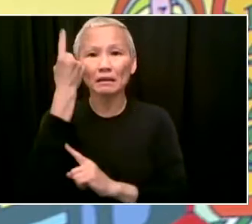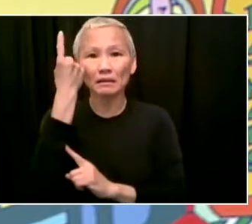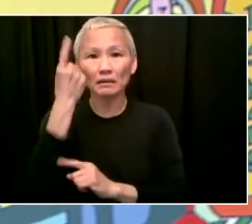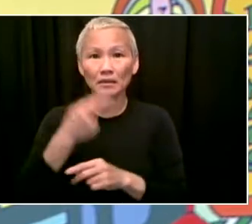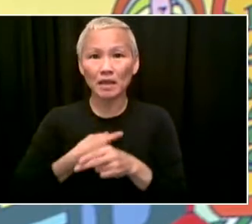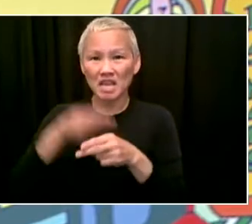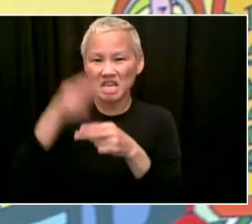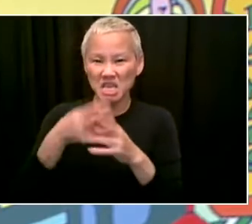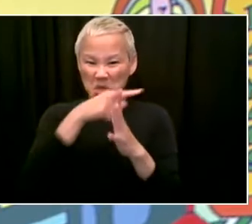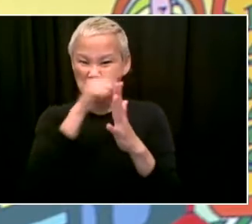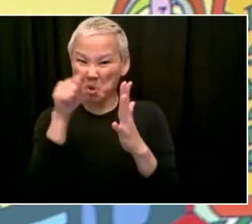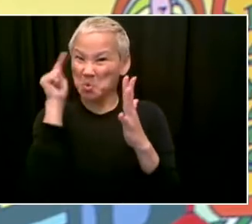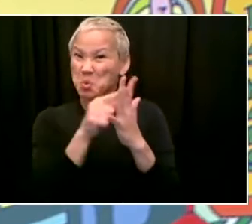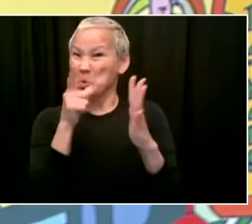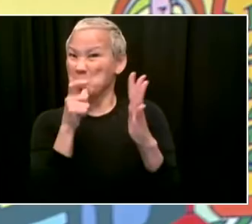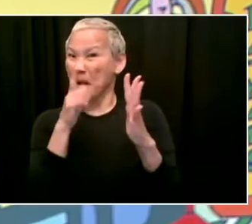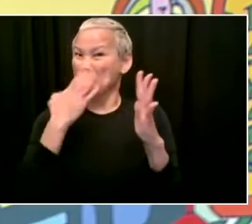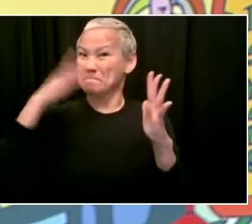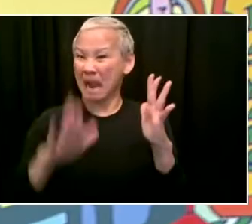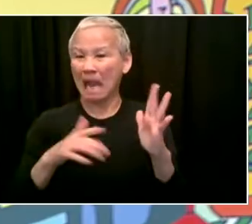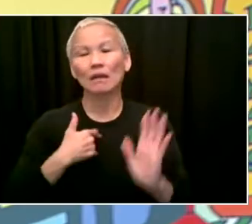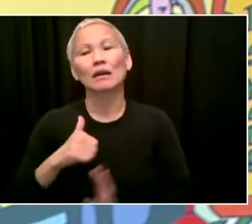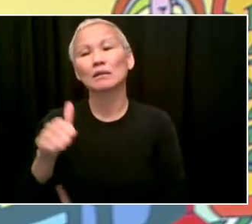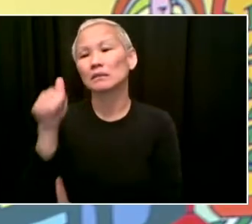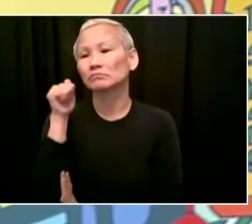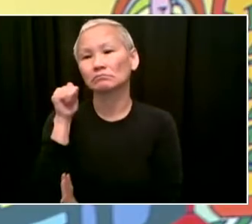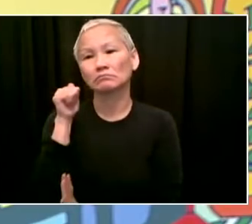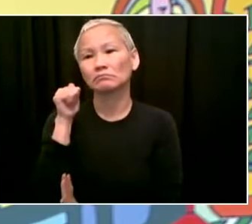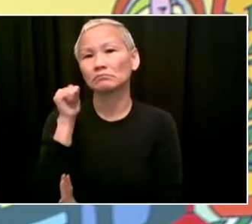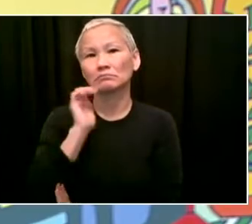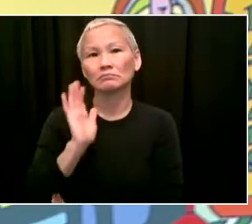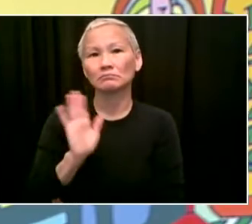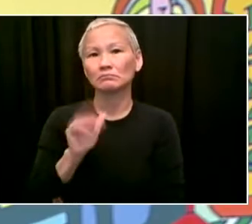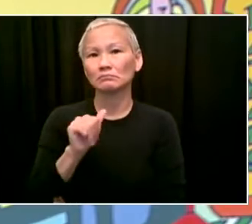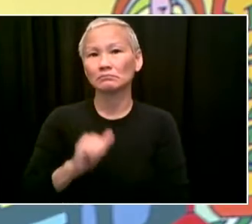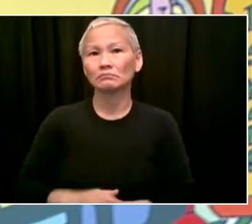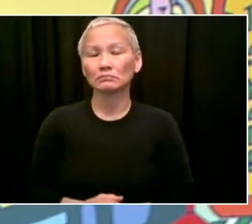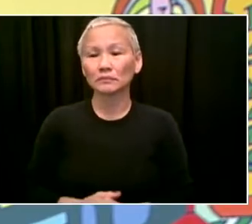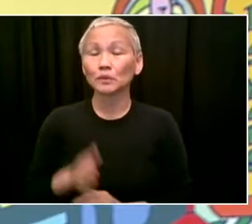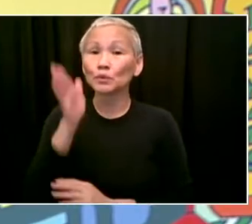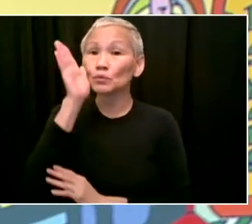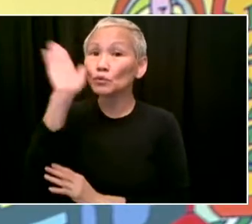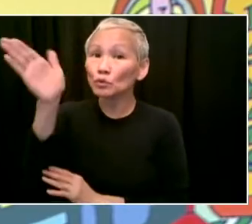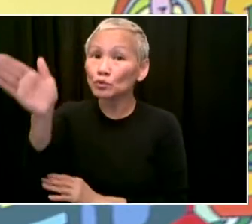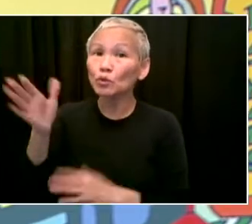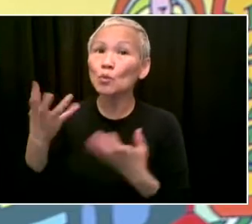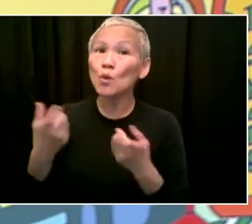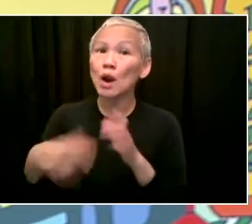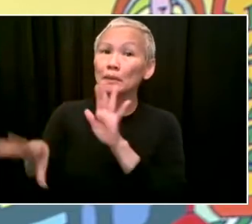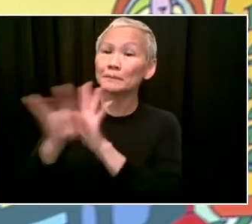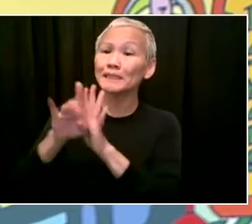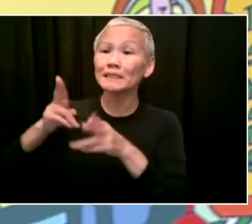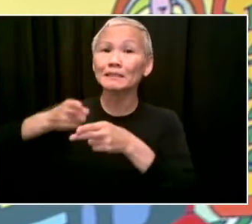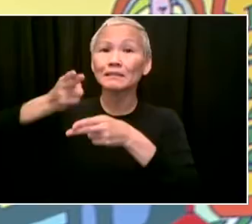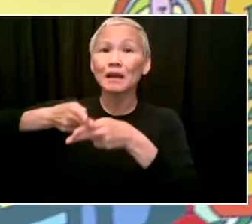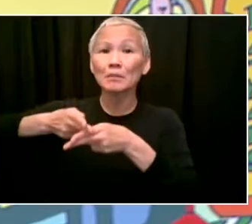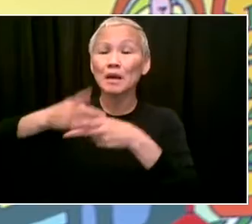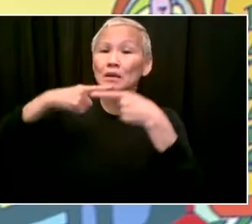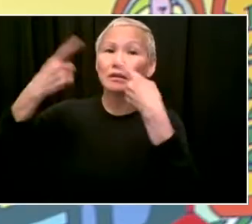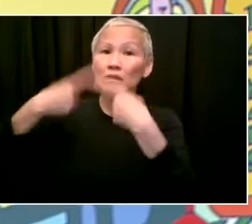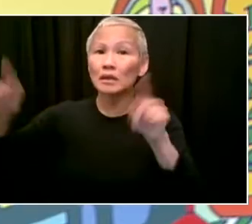about candidates one by one. If at any point I decide that's the right thing to do, I'll do it. But what I can say is,